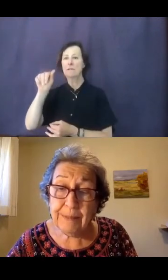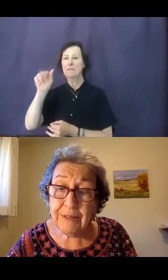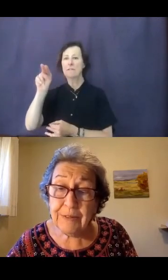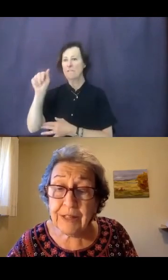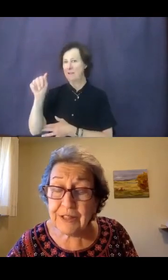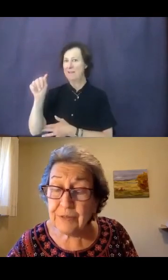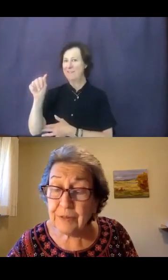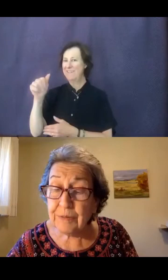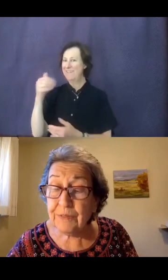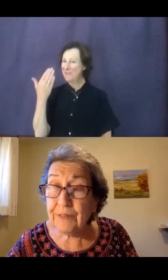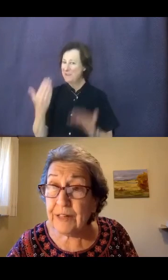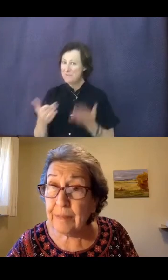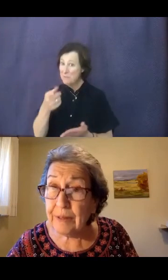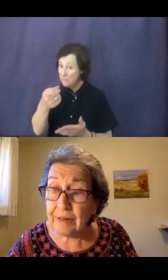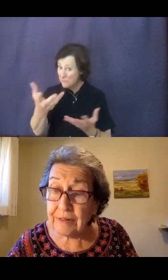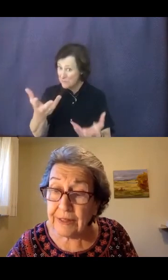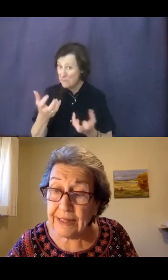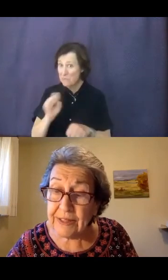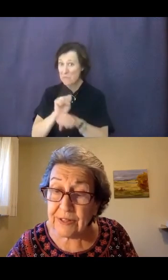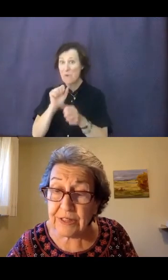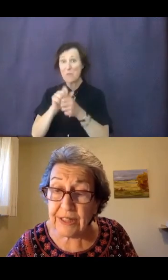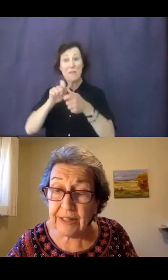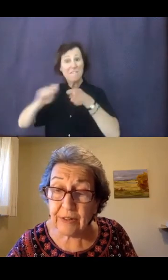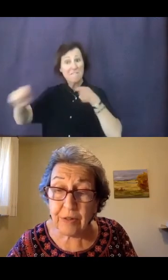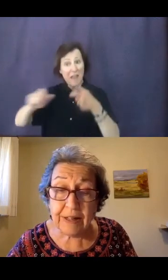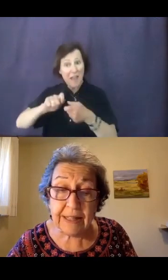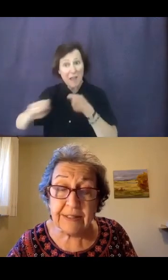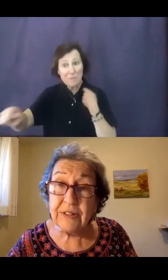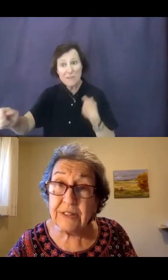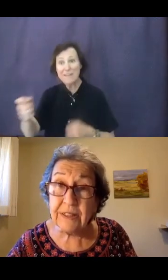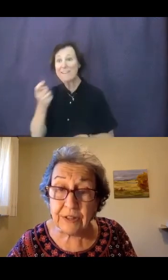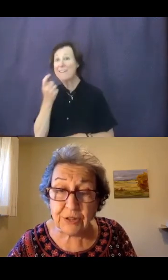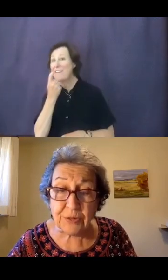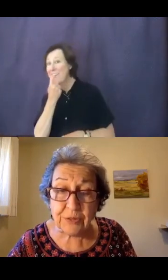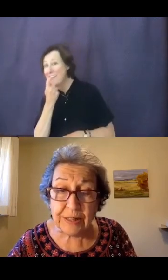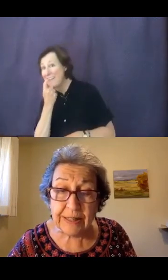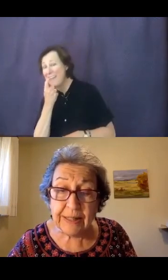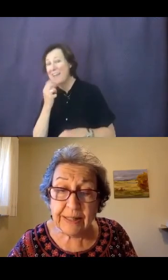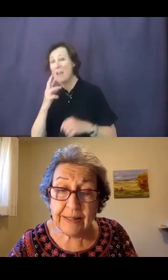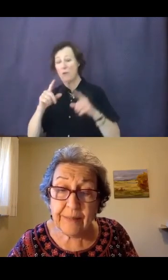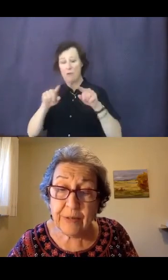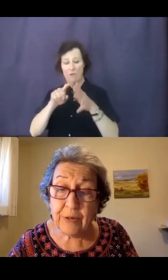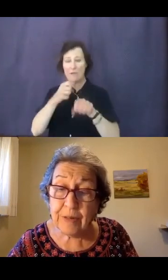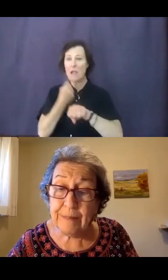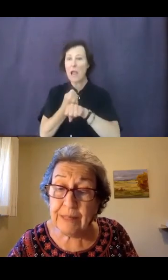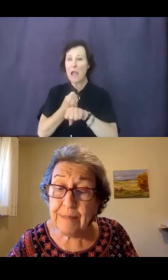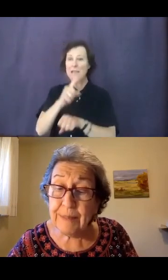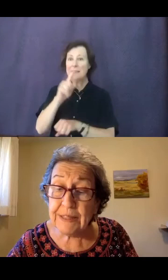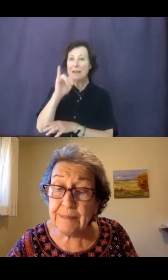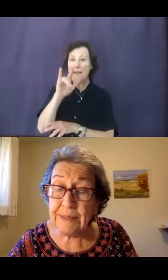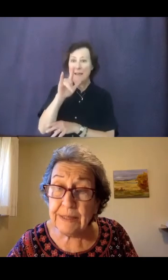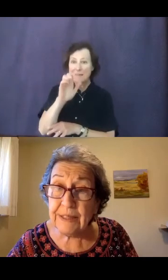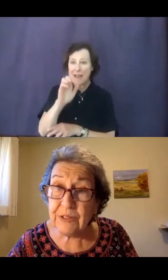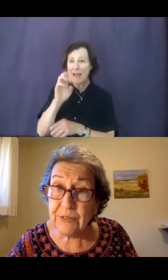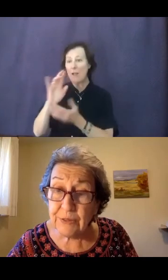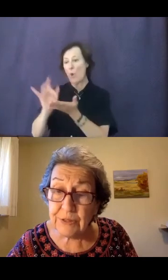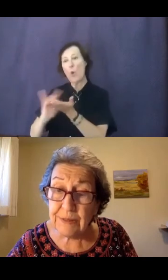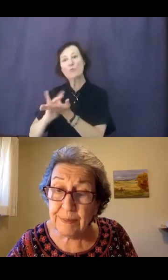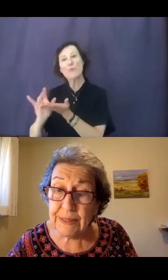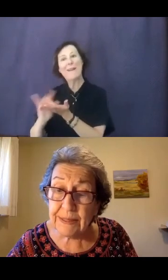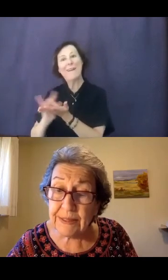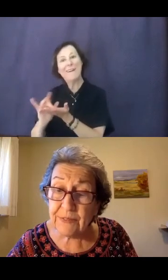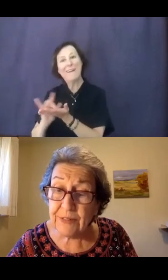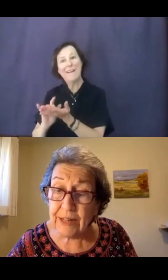Maybe you'd like to work with fabric or glass or tile or crayons to tell a story. There are a great many possibilities for